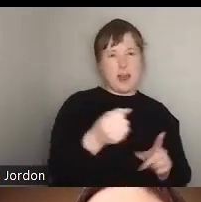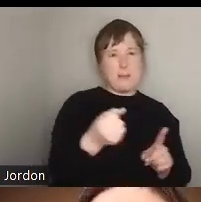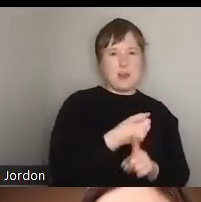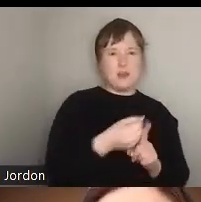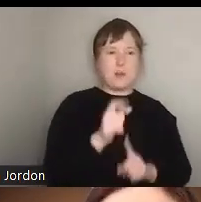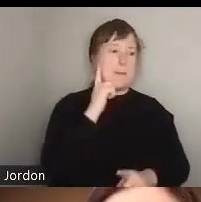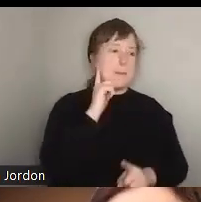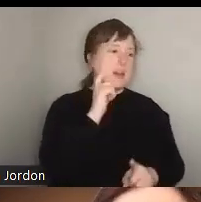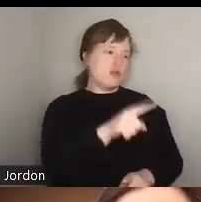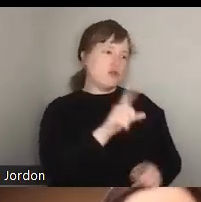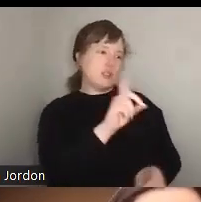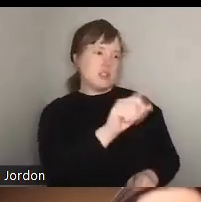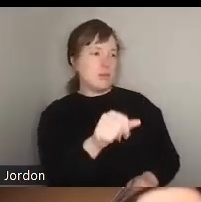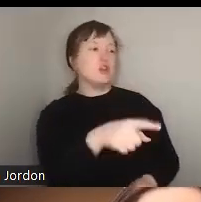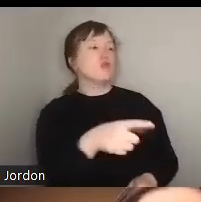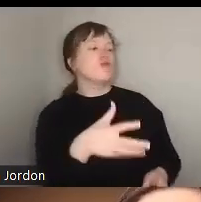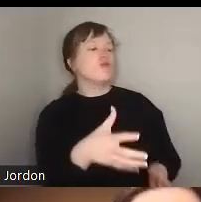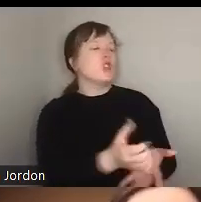of their disability.